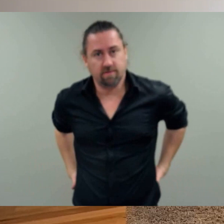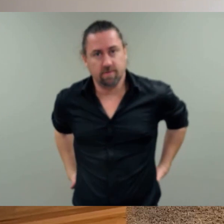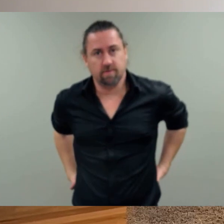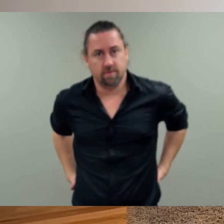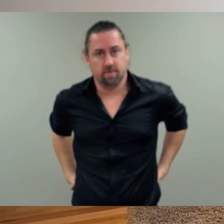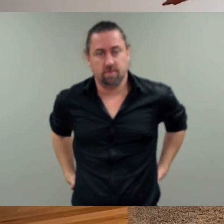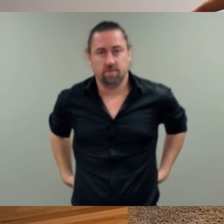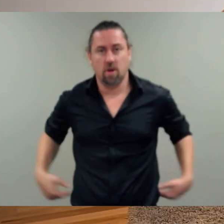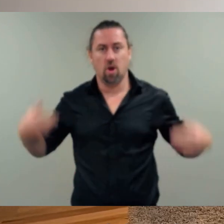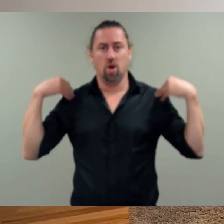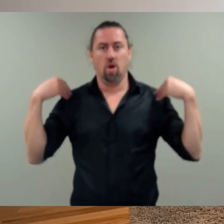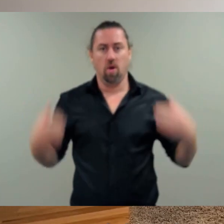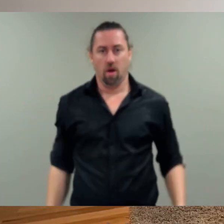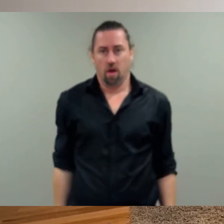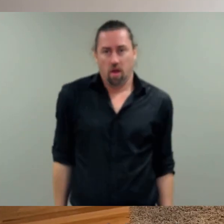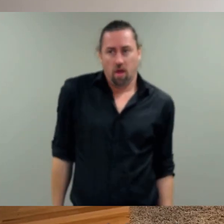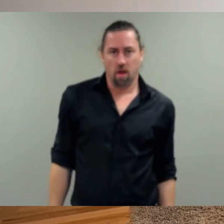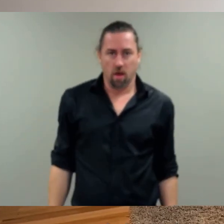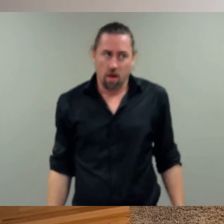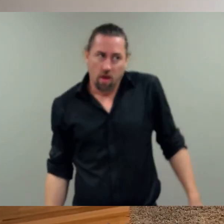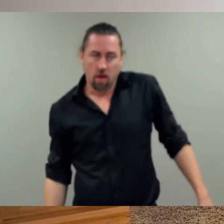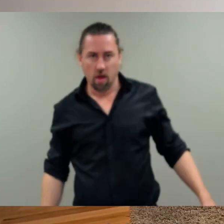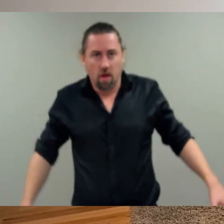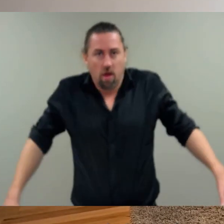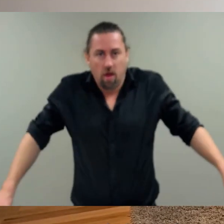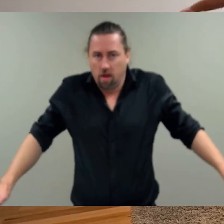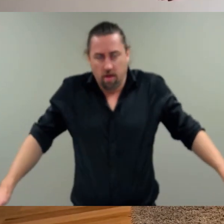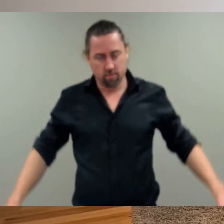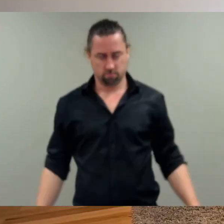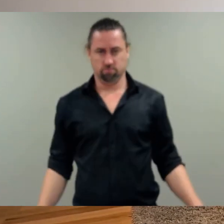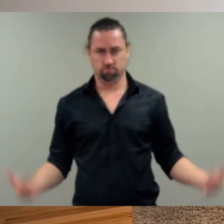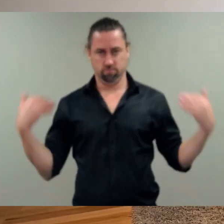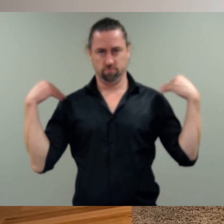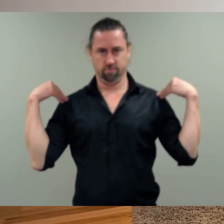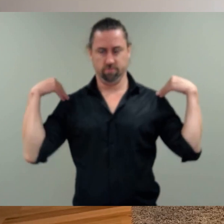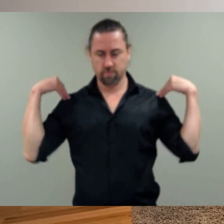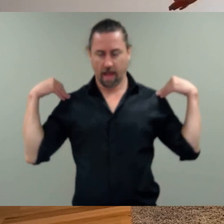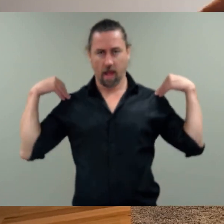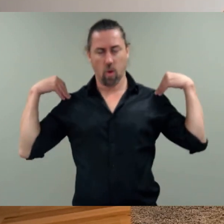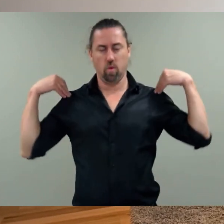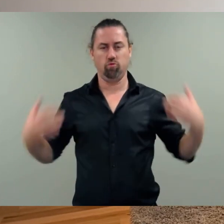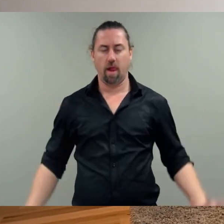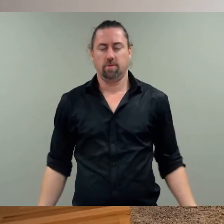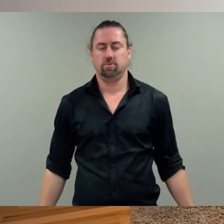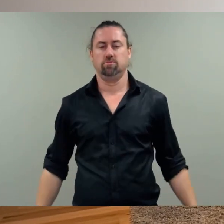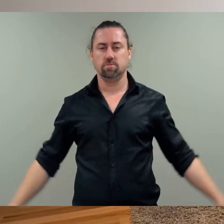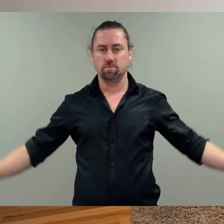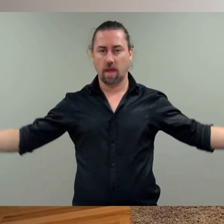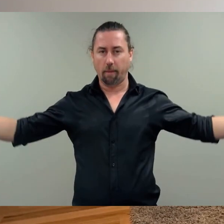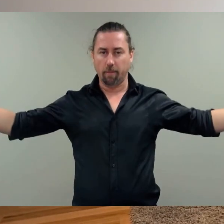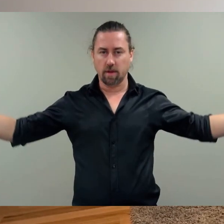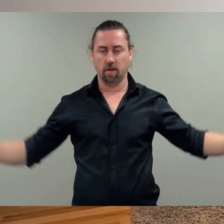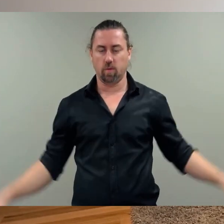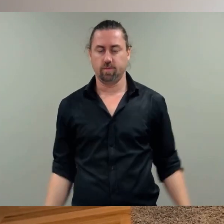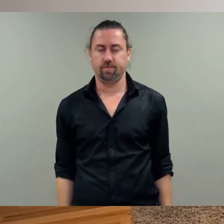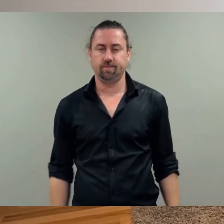keep your back nice and straight and don't let your shoulders rise towards your ears as you bring your arms out to the side of your body and back